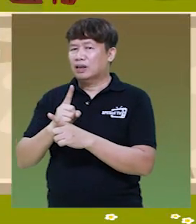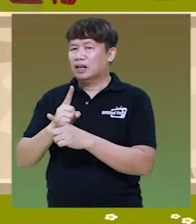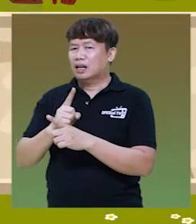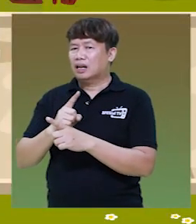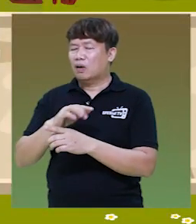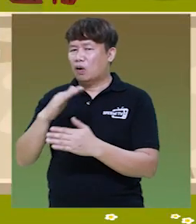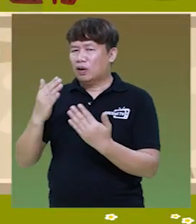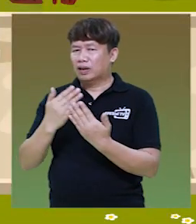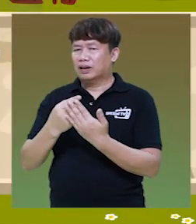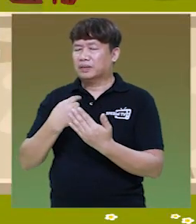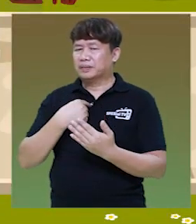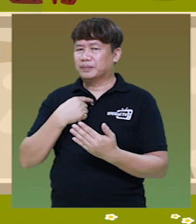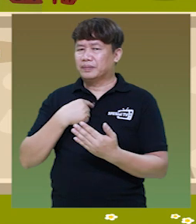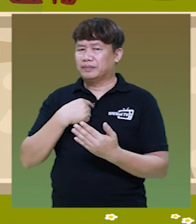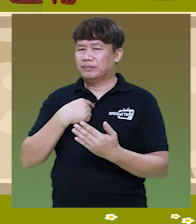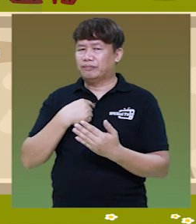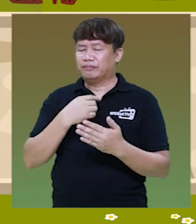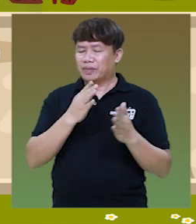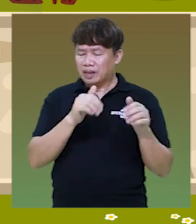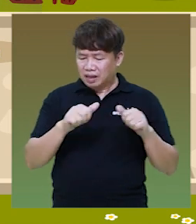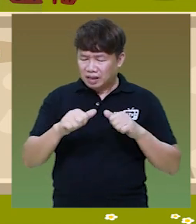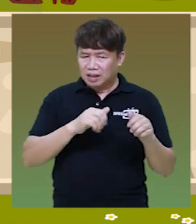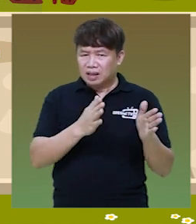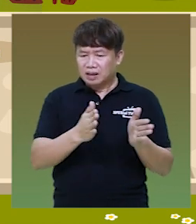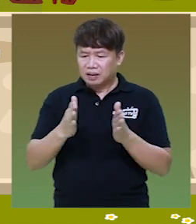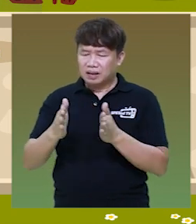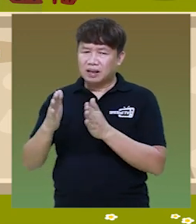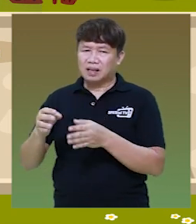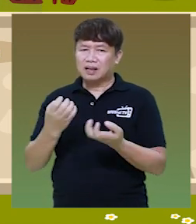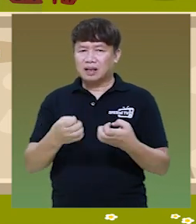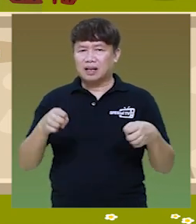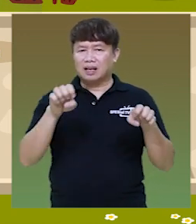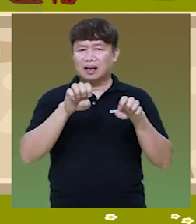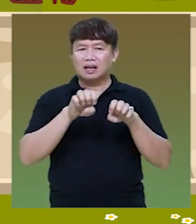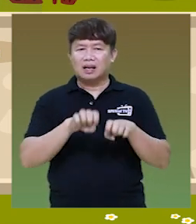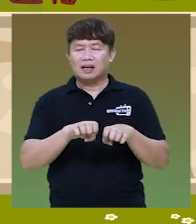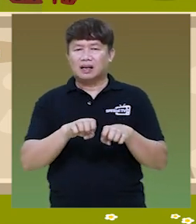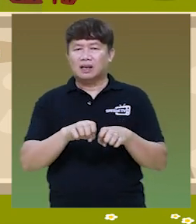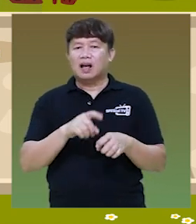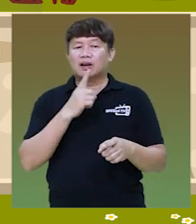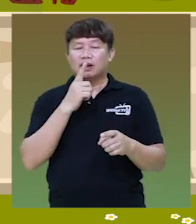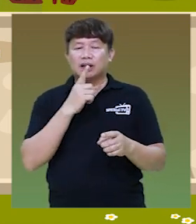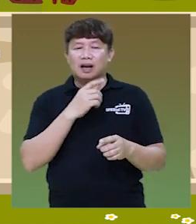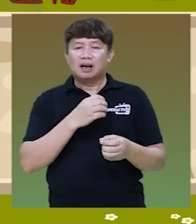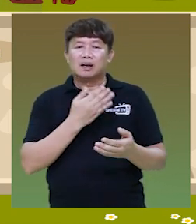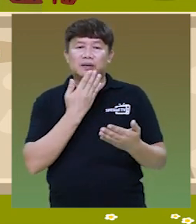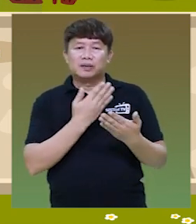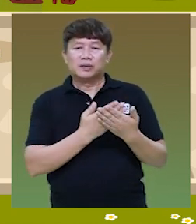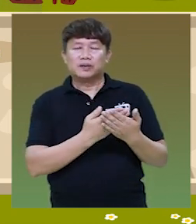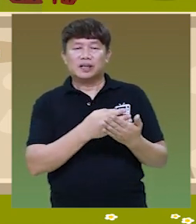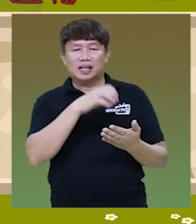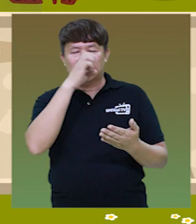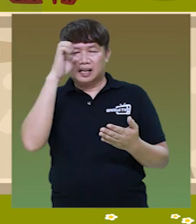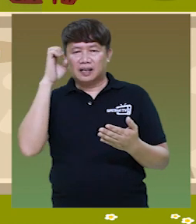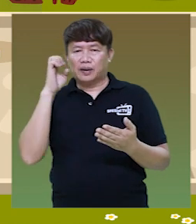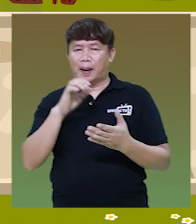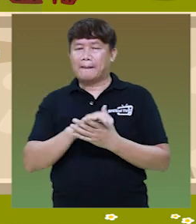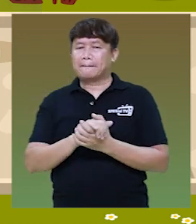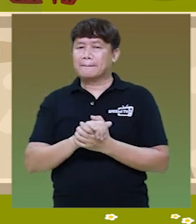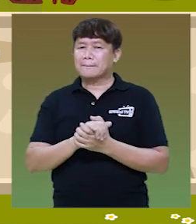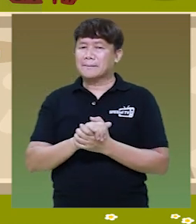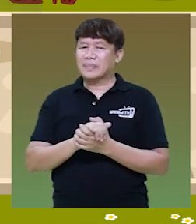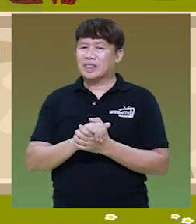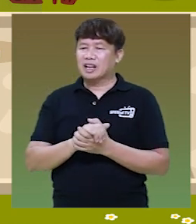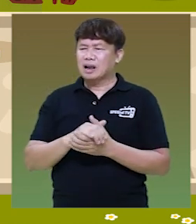on sequencing events, teacher. That's nice, Eliz. Teacher, thank you so much for this day of fun and learning.